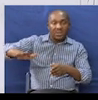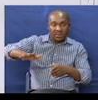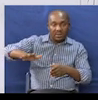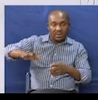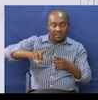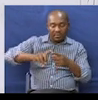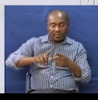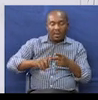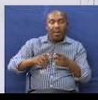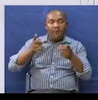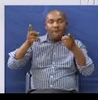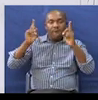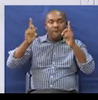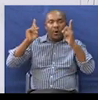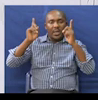forests,